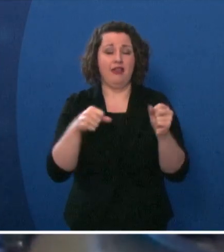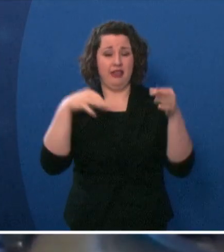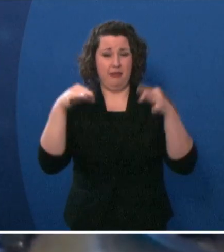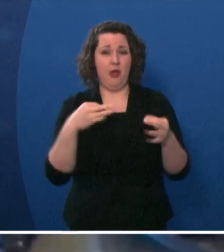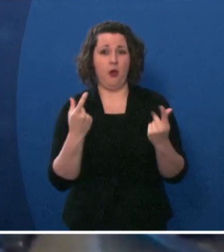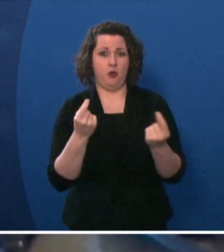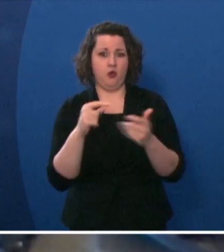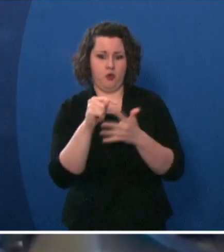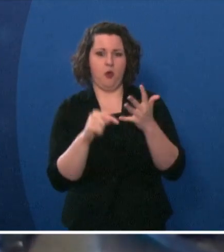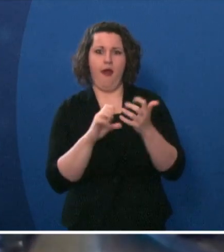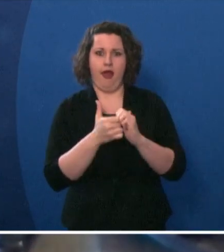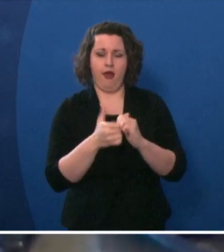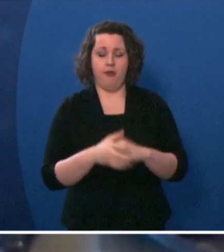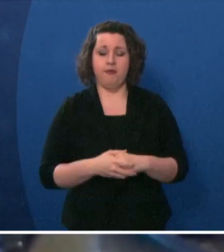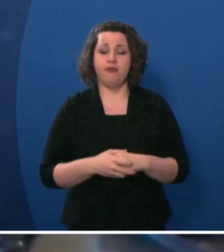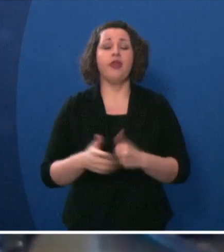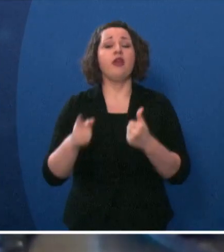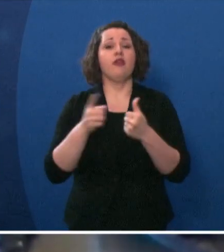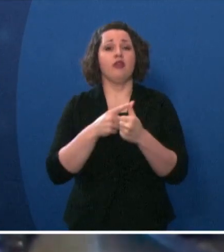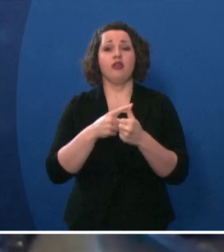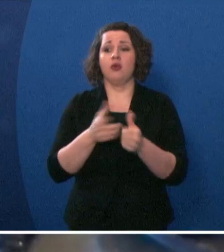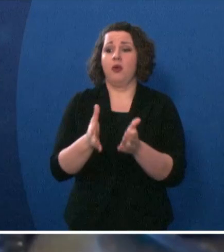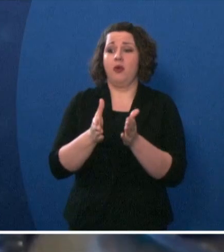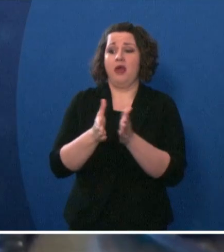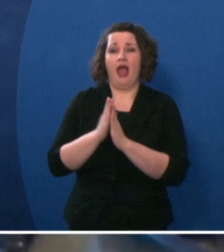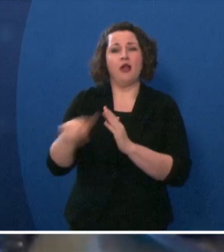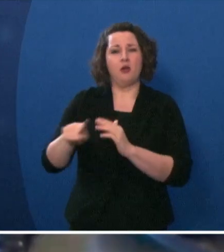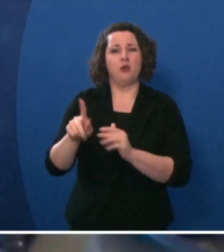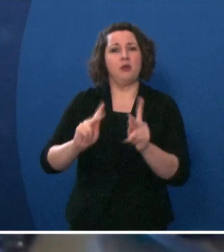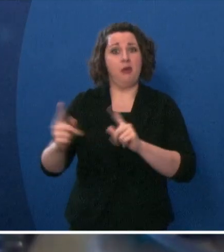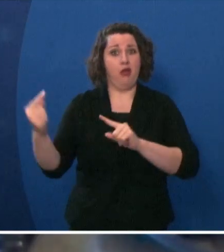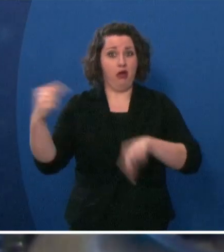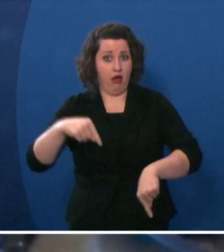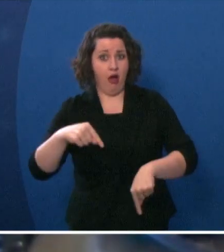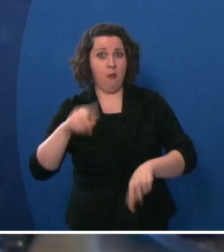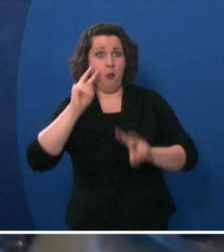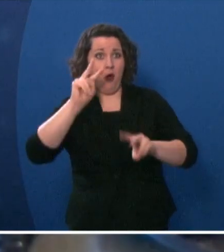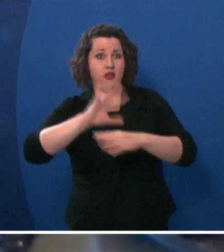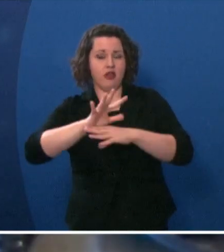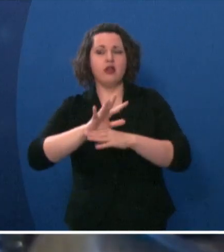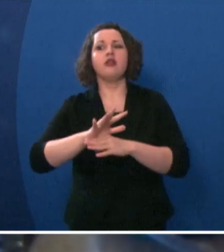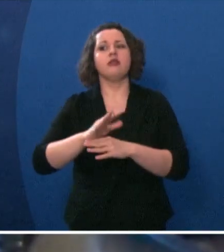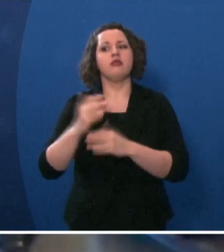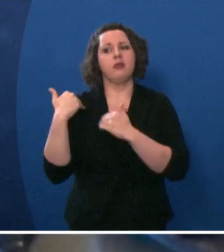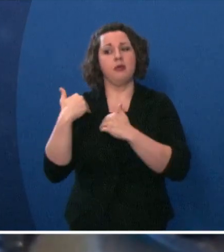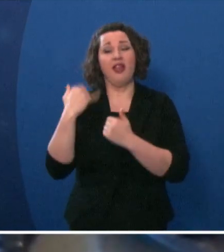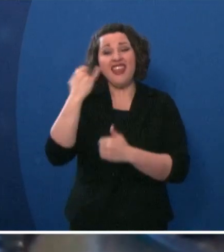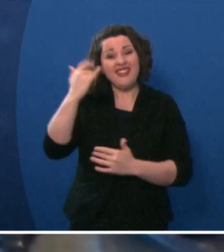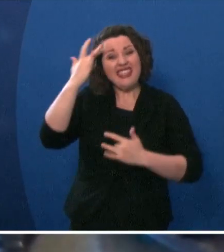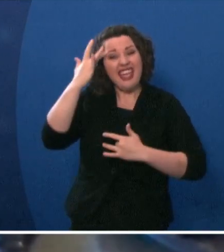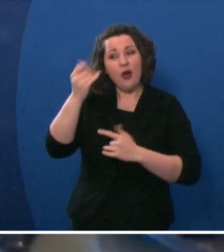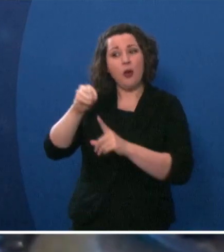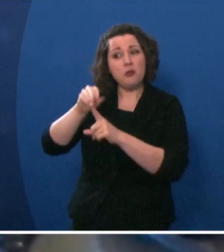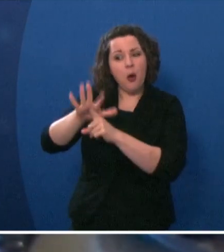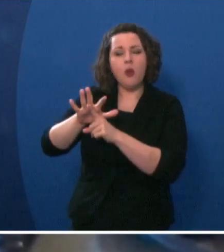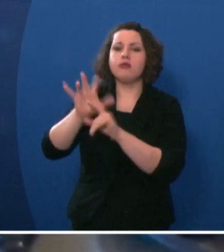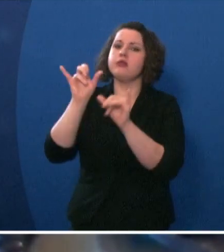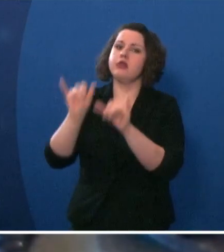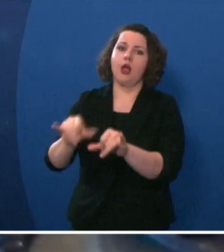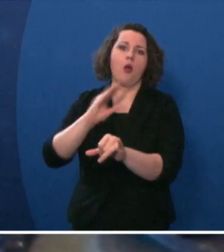theater. First, we ask our guests to be responsible. Stay home if you're sick or been exposed to